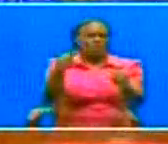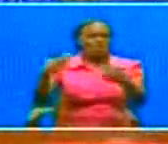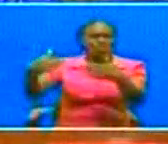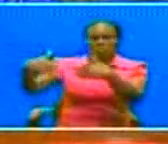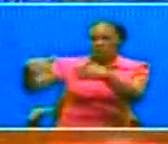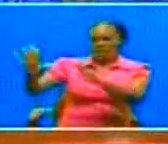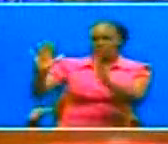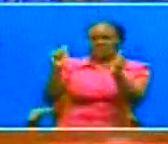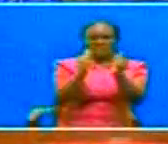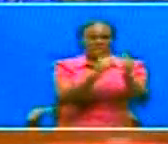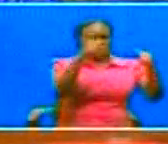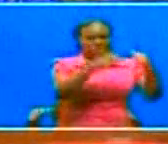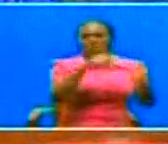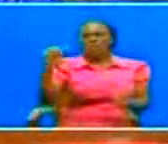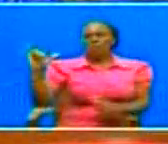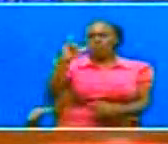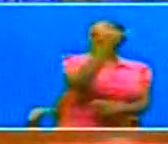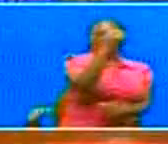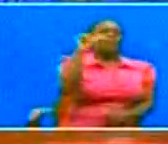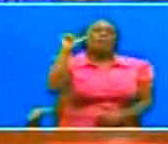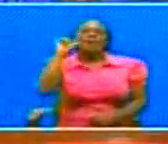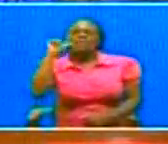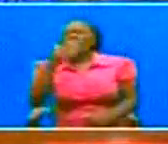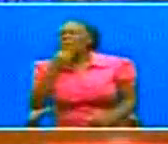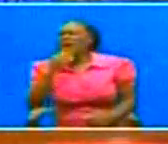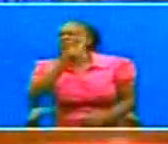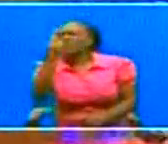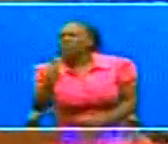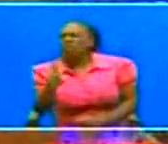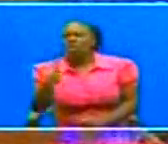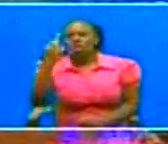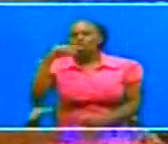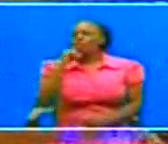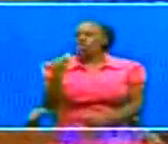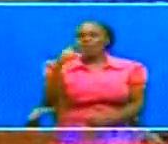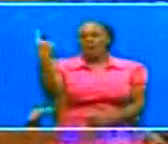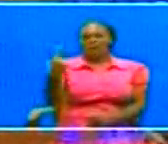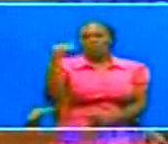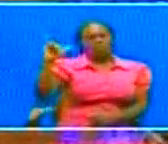at 16, yeah. Went to London with what, a man or? No, I met one there.